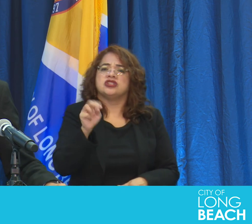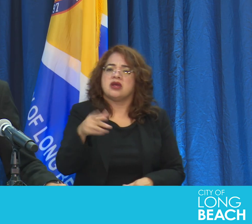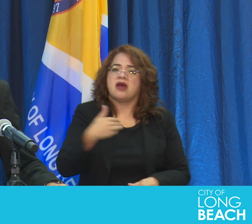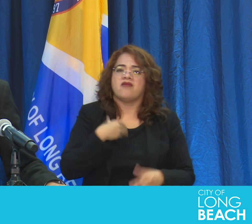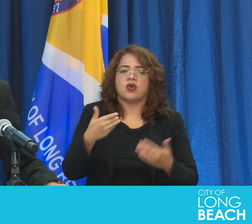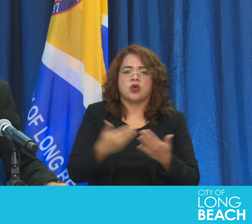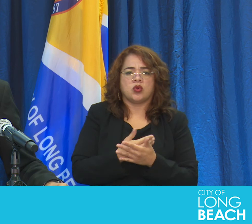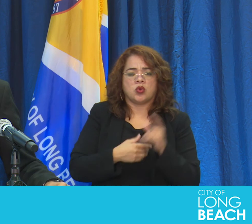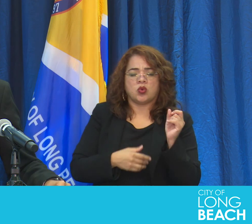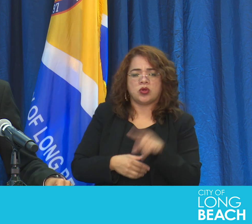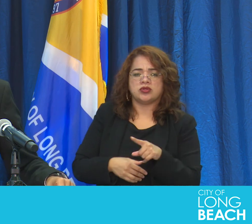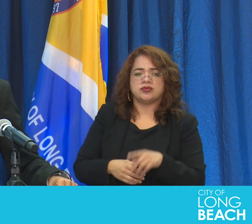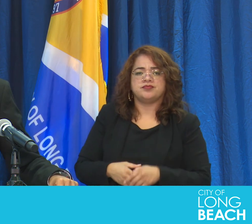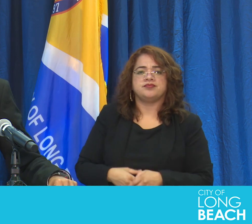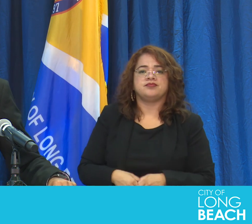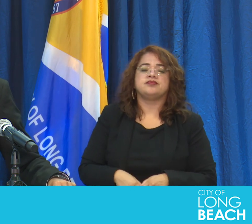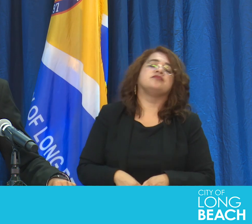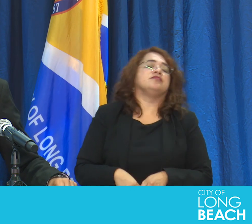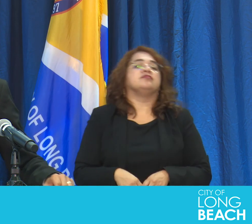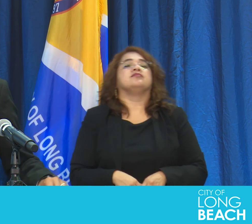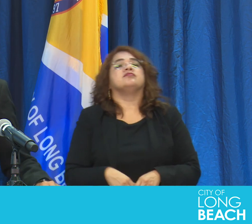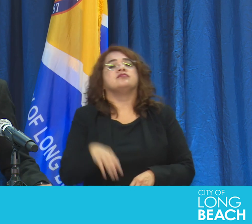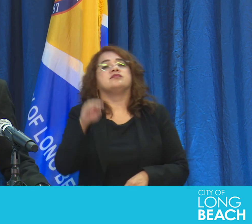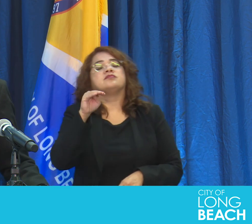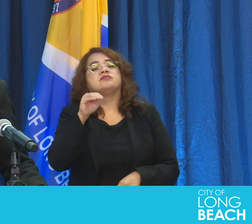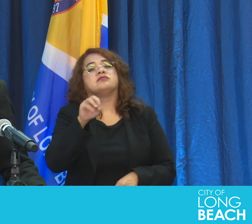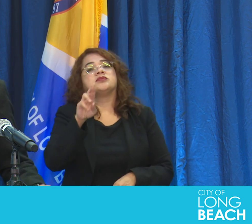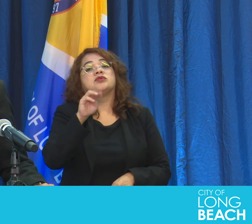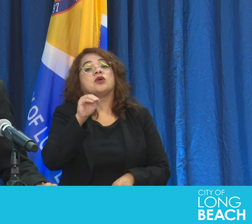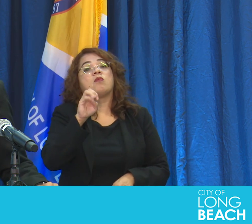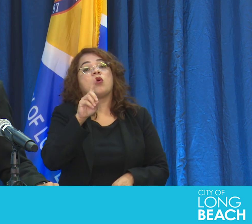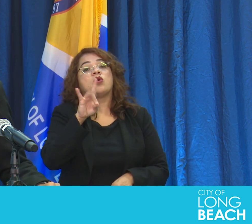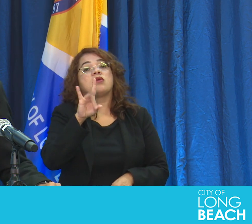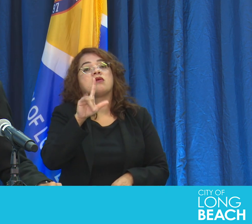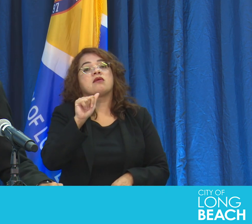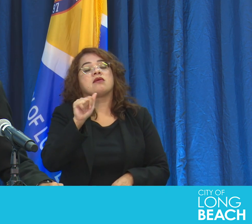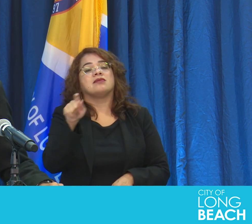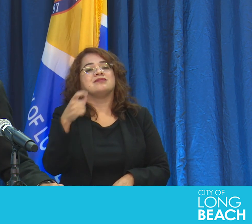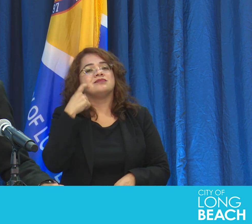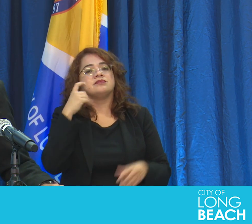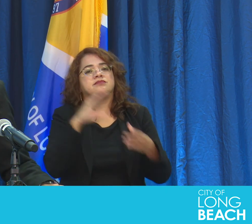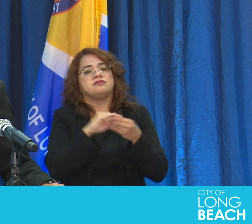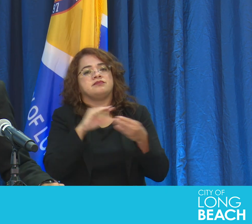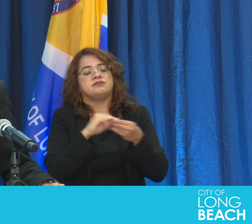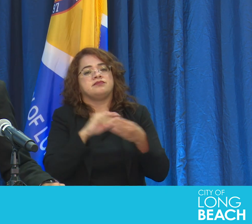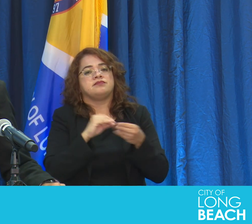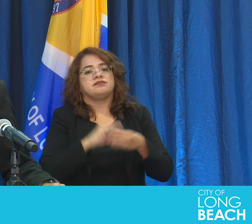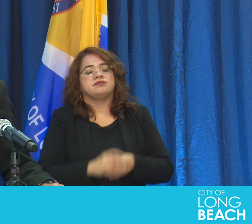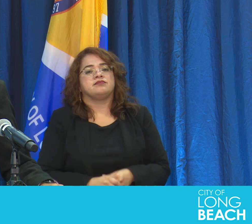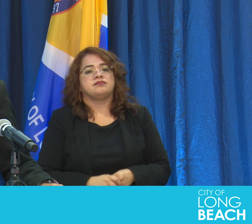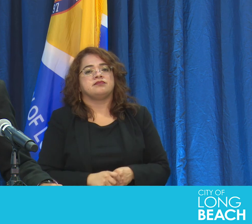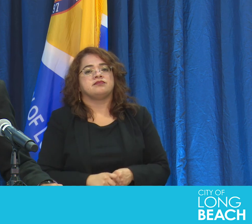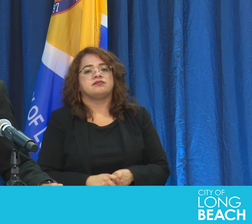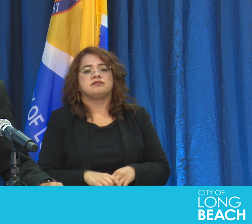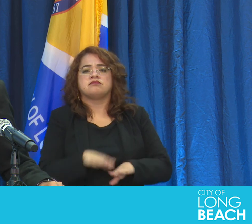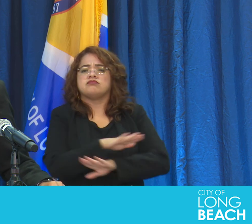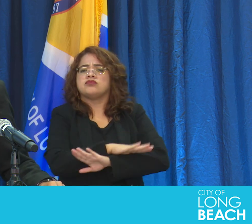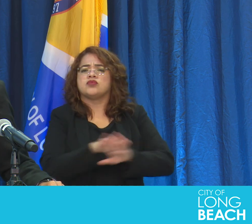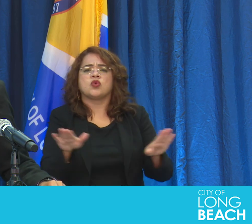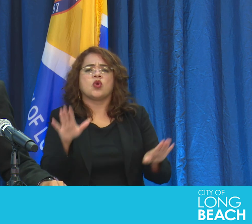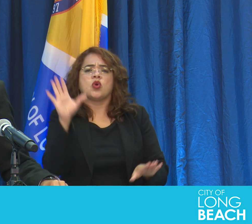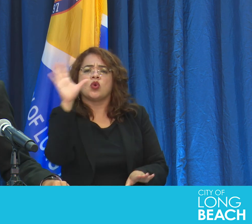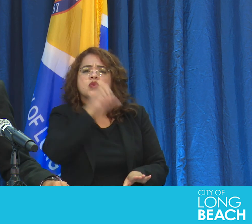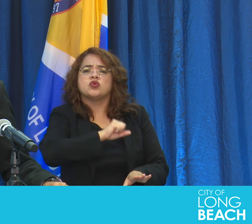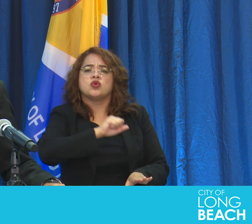goes to the point that Mr. Modica made before my first question about not assuming that there would